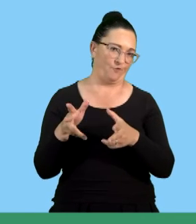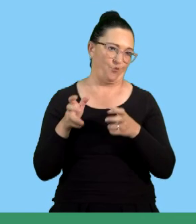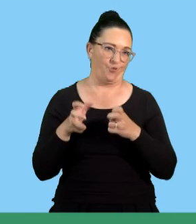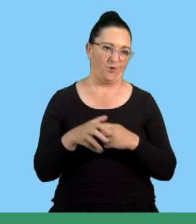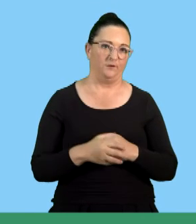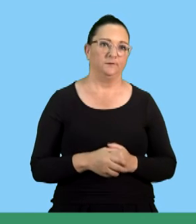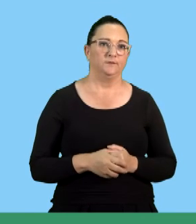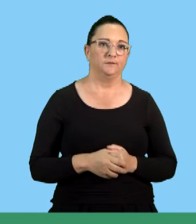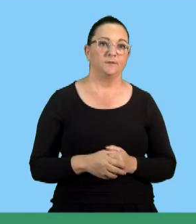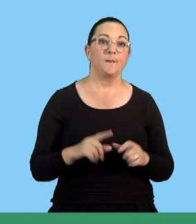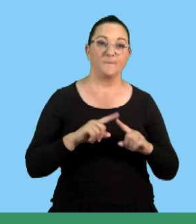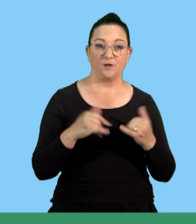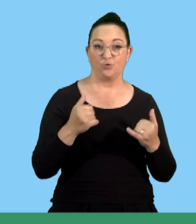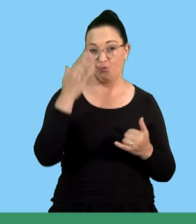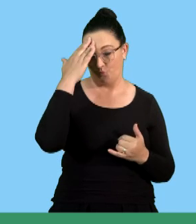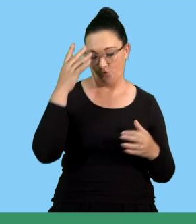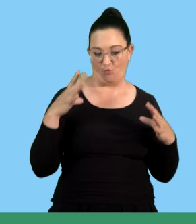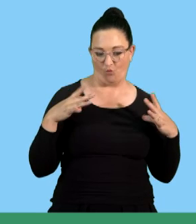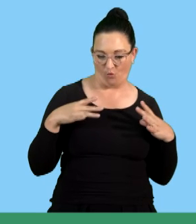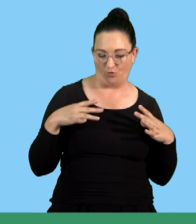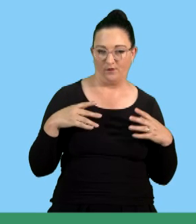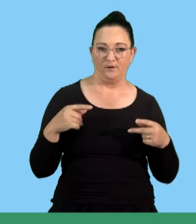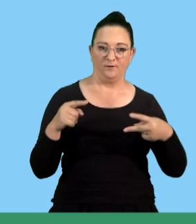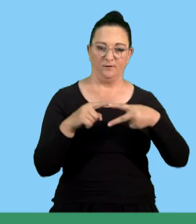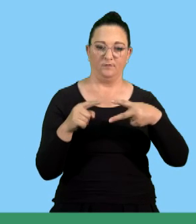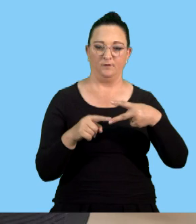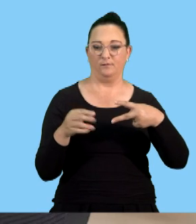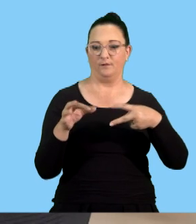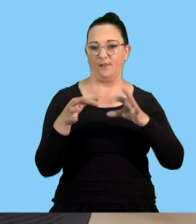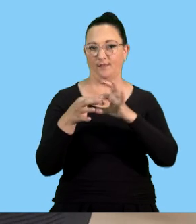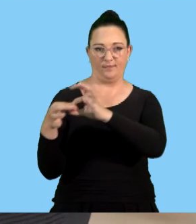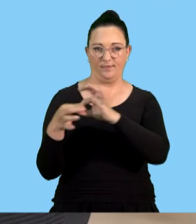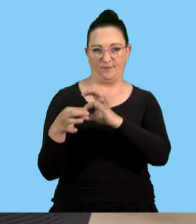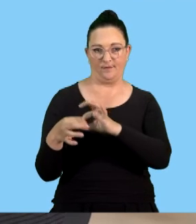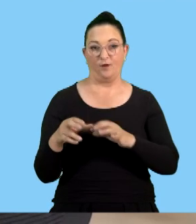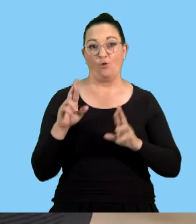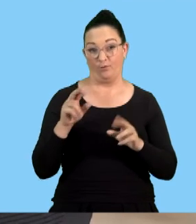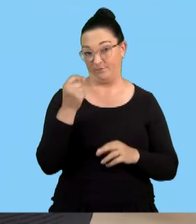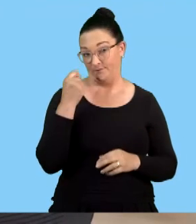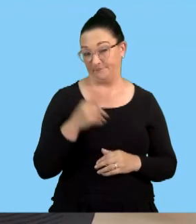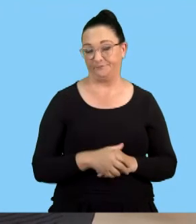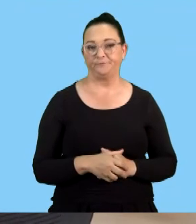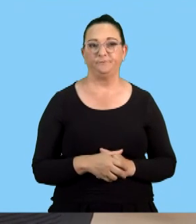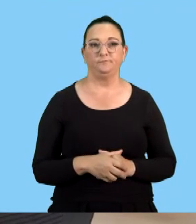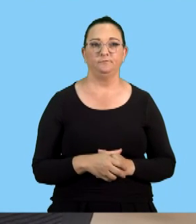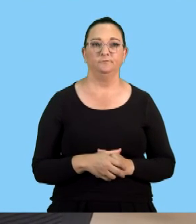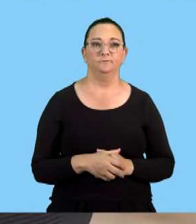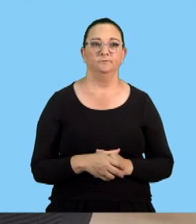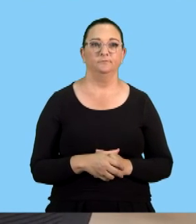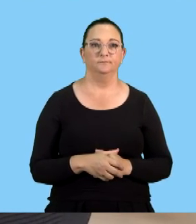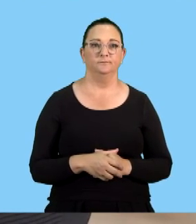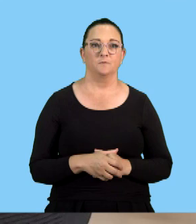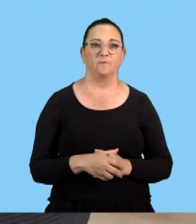is this one. Public holidays, it's that one. I hope you understand. Right, the second question says, discuss